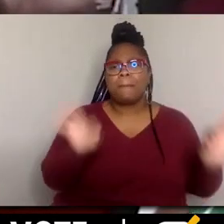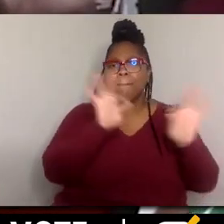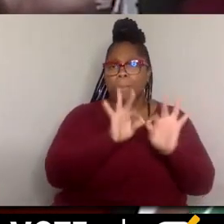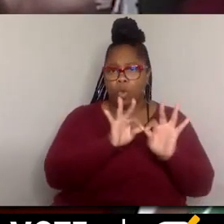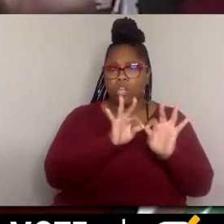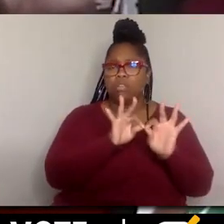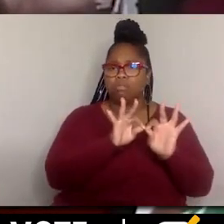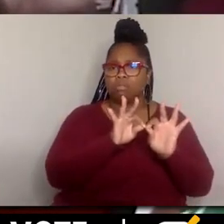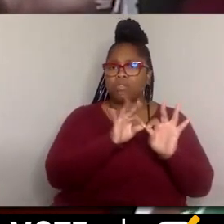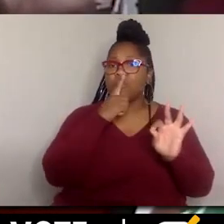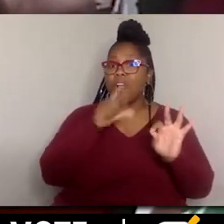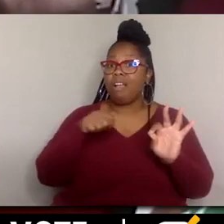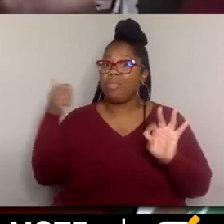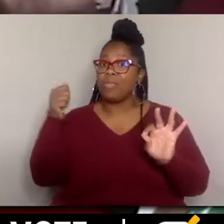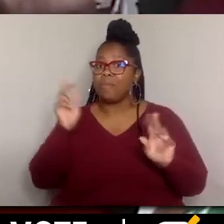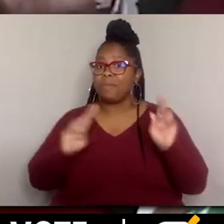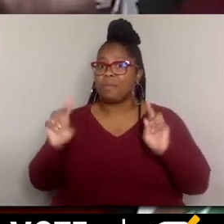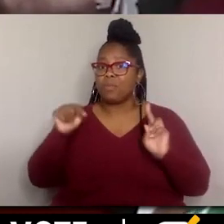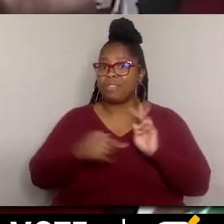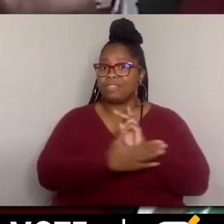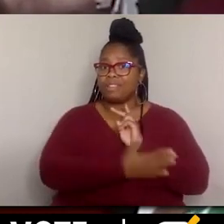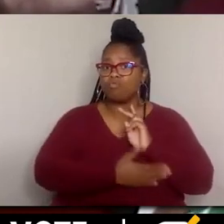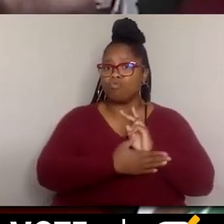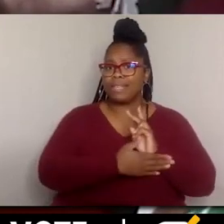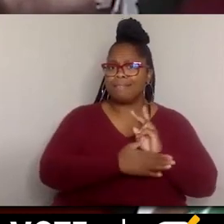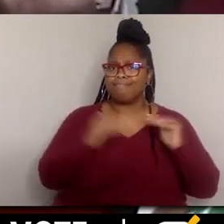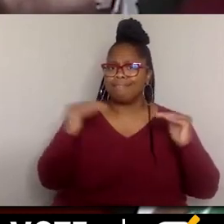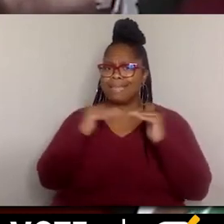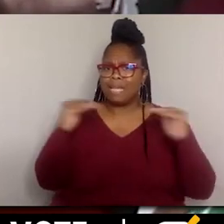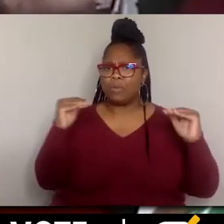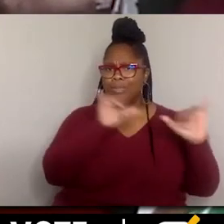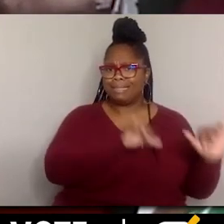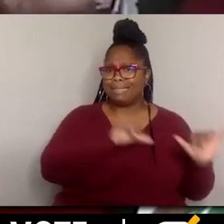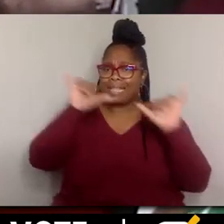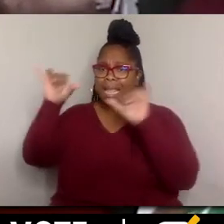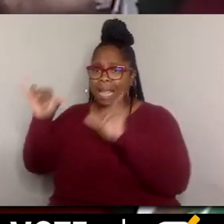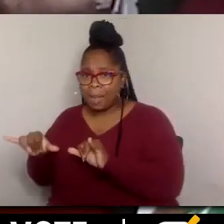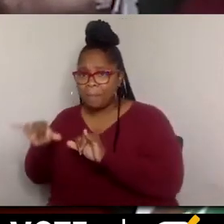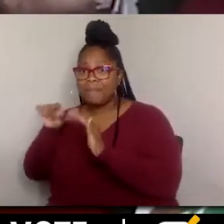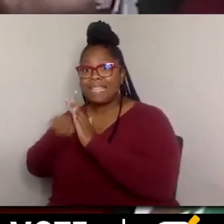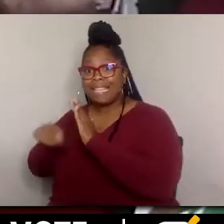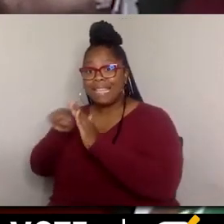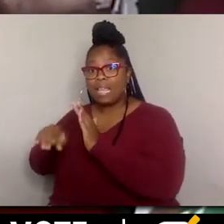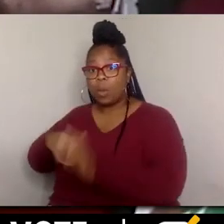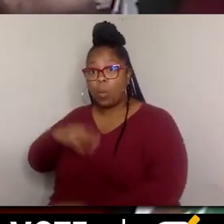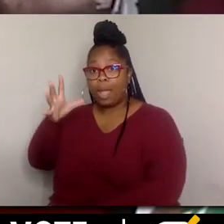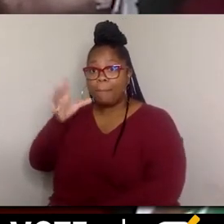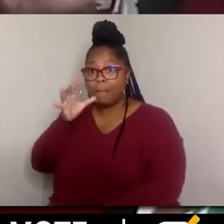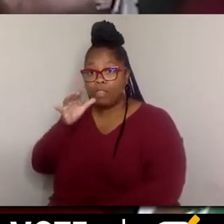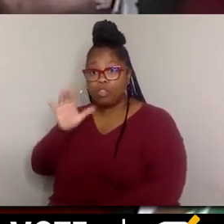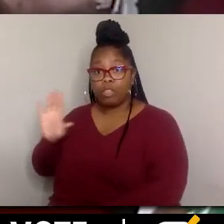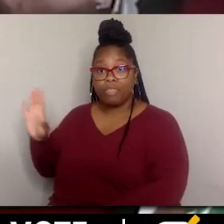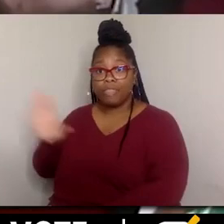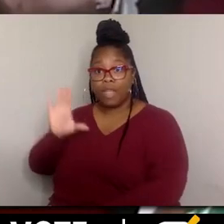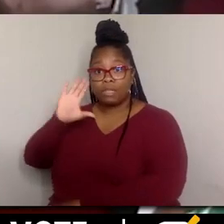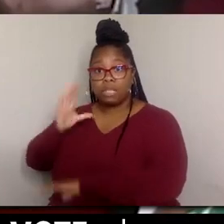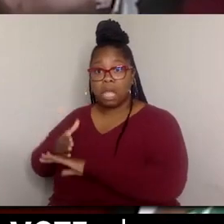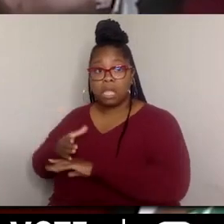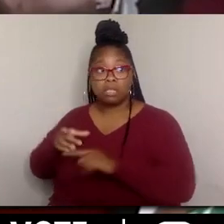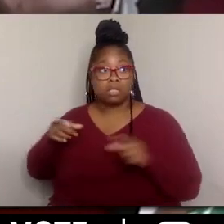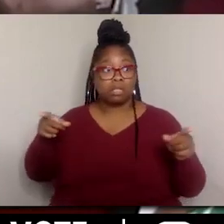country as the killing of white mothers' sons, we